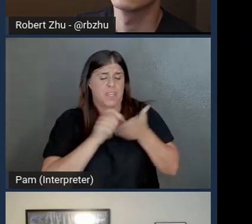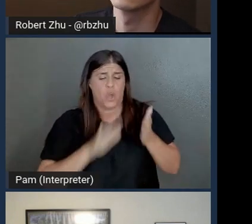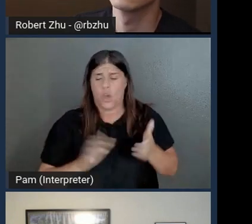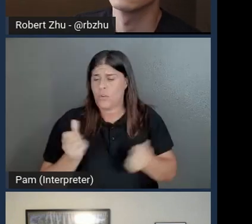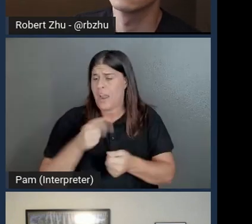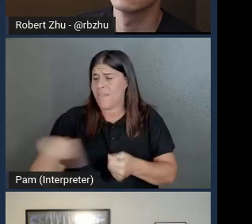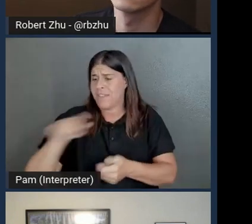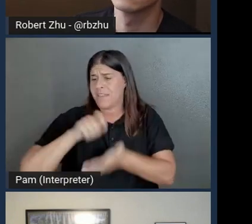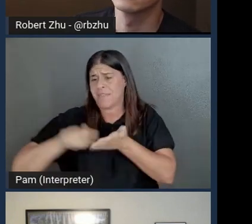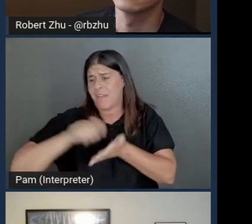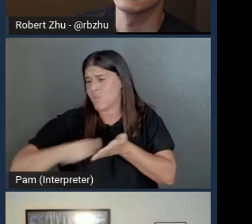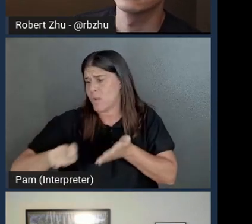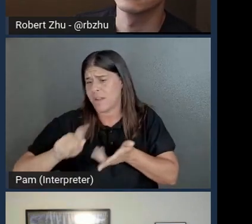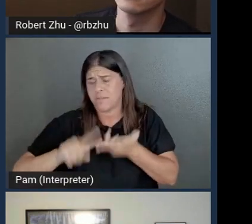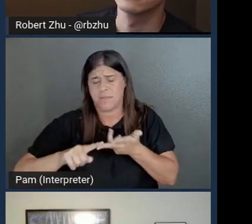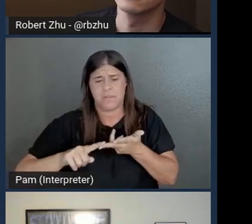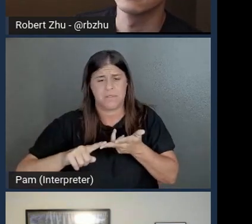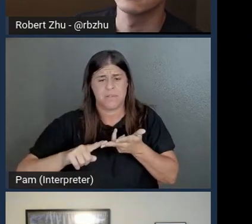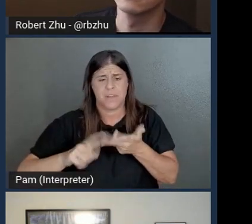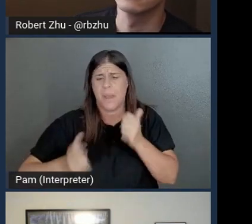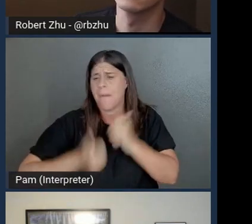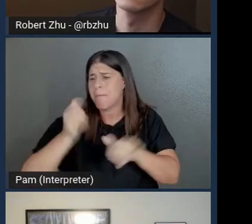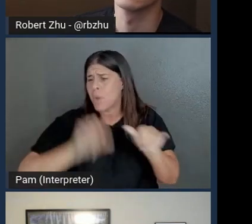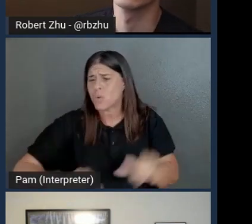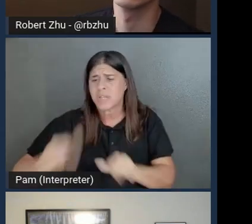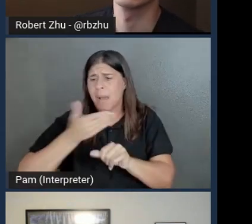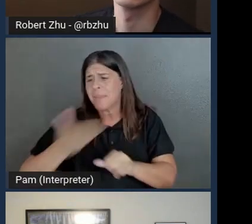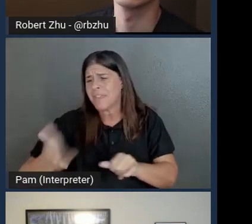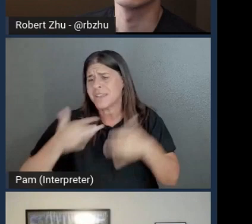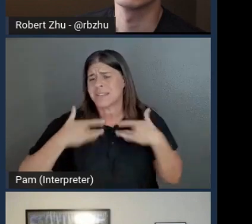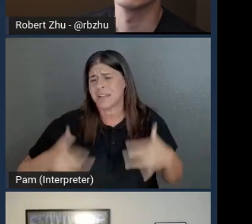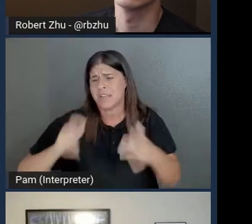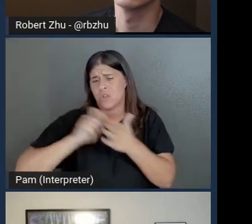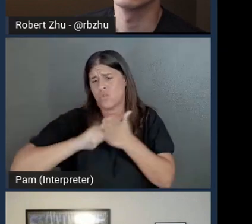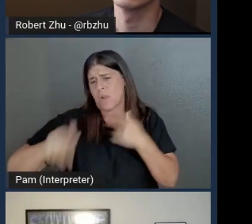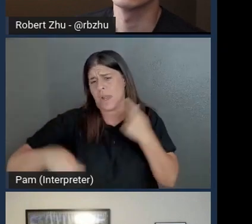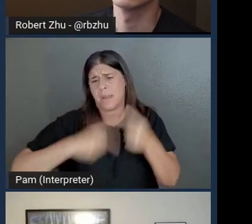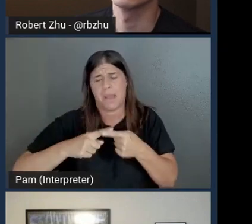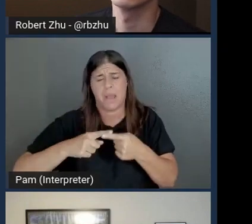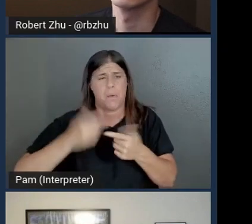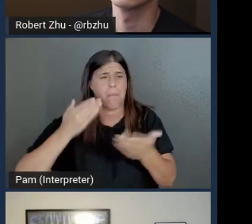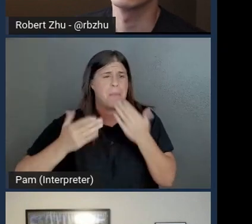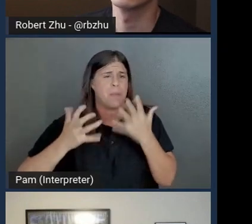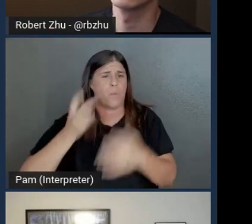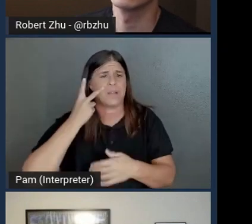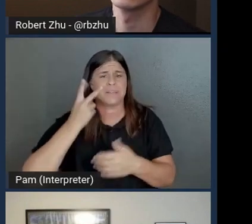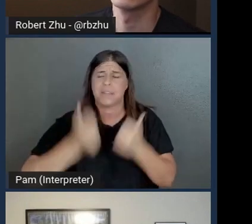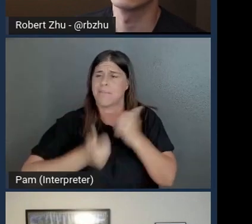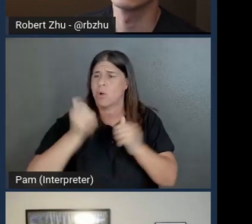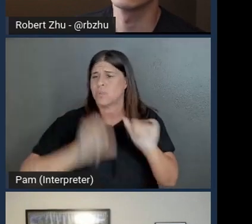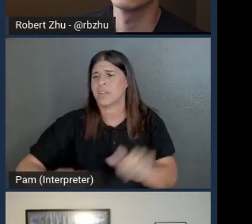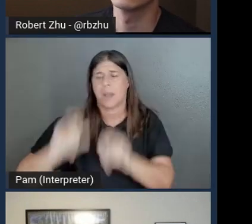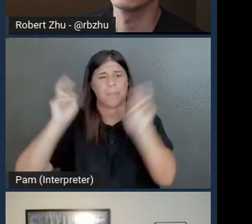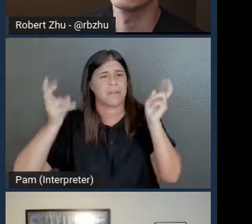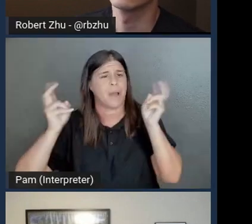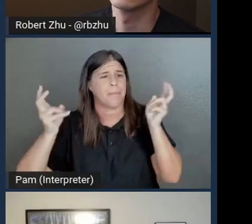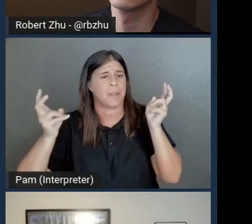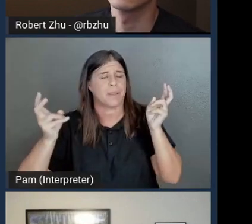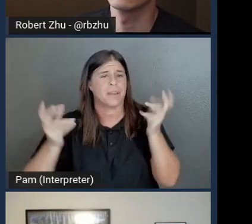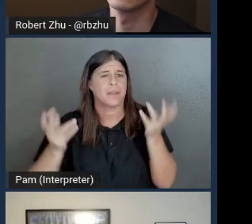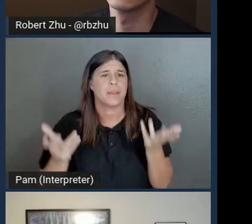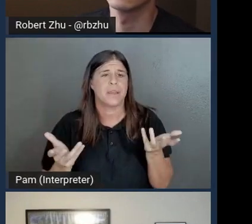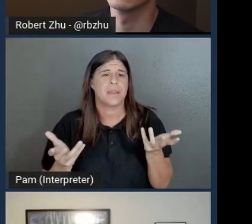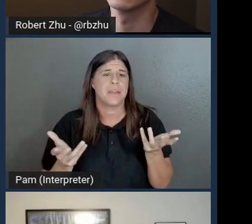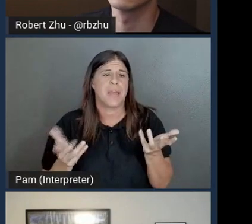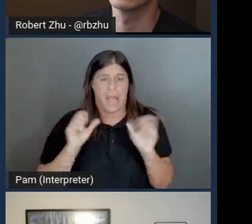give me, the number, what's the most common stuff they write about. Maybe I want to find out, what's the most common topics they write about here. I'm